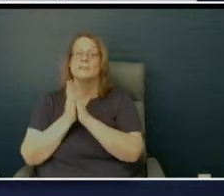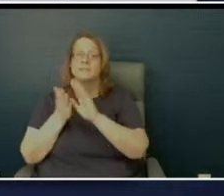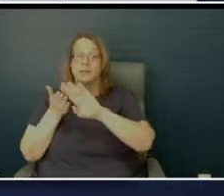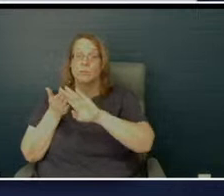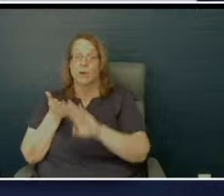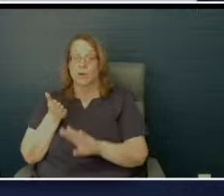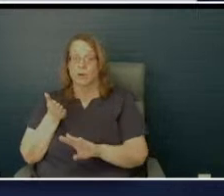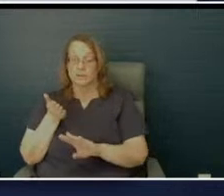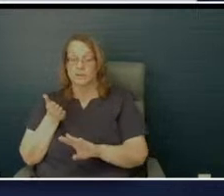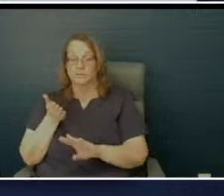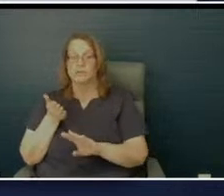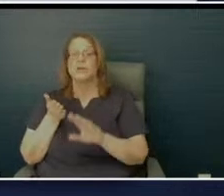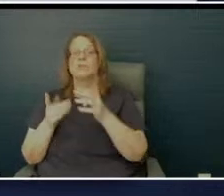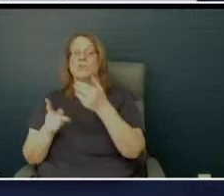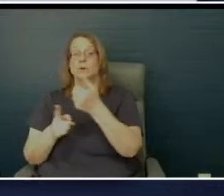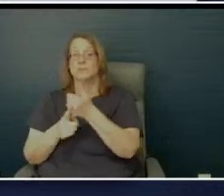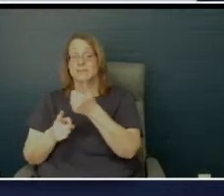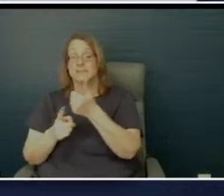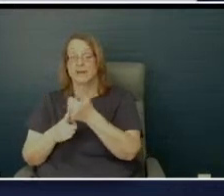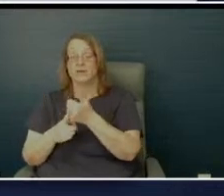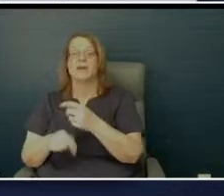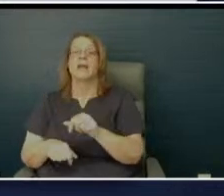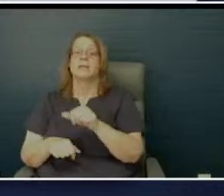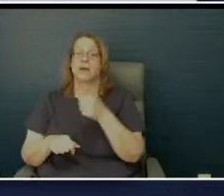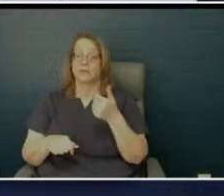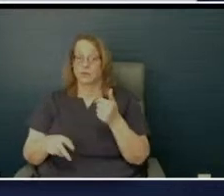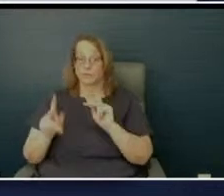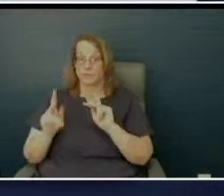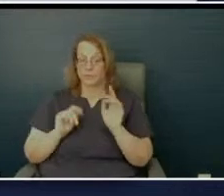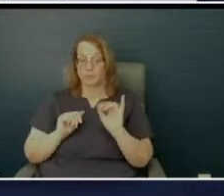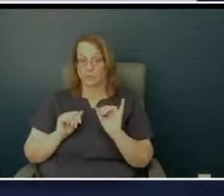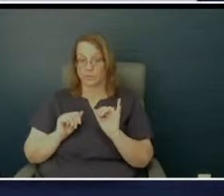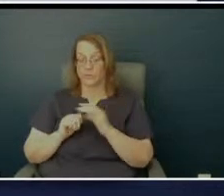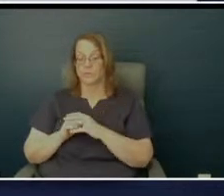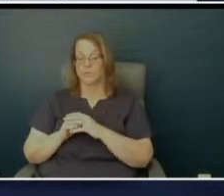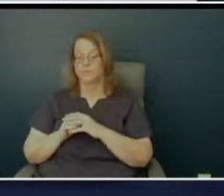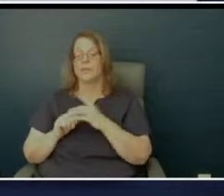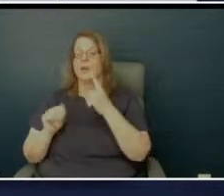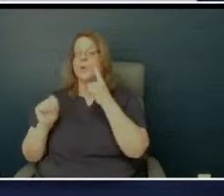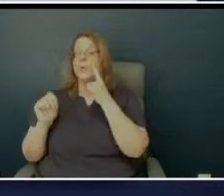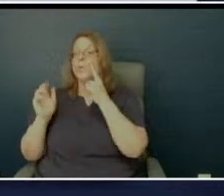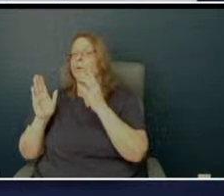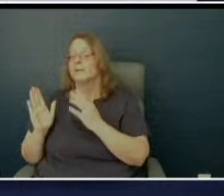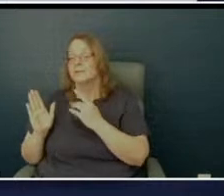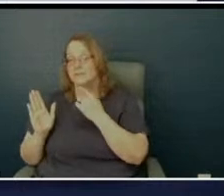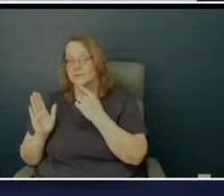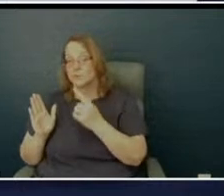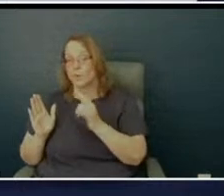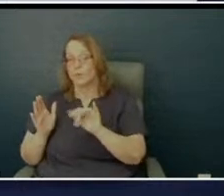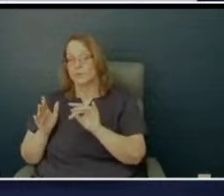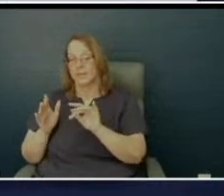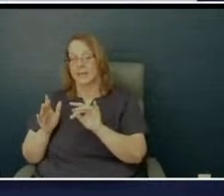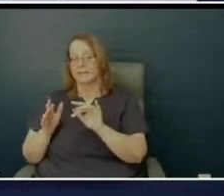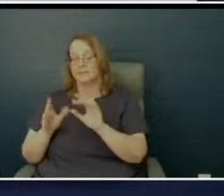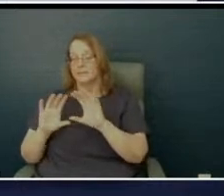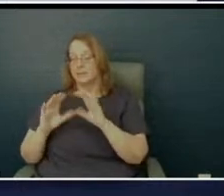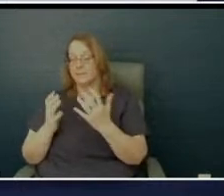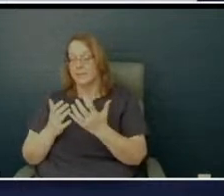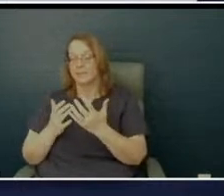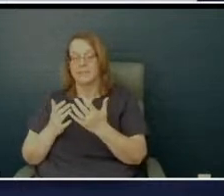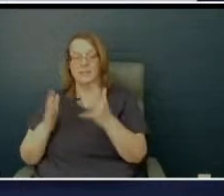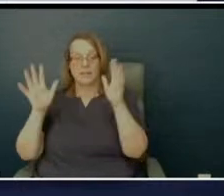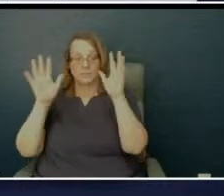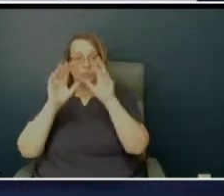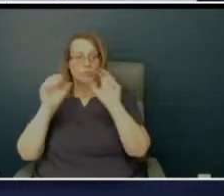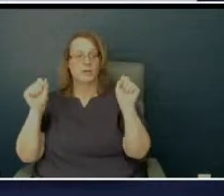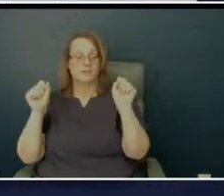himself, and unnamed others. Witnesses told the Select Committee that the president considered offering pardons to a wide